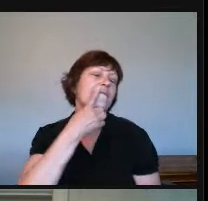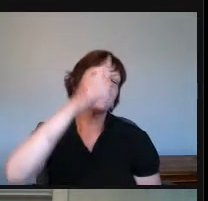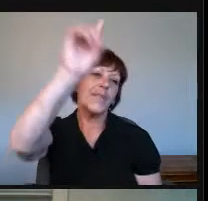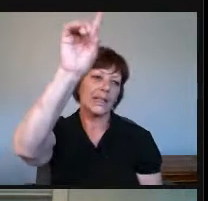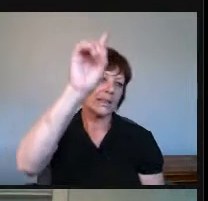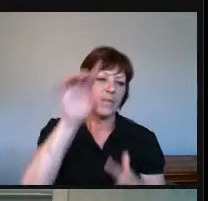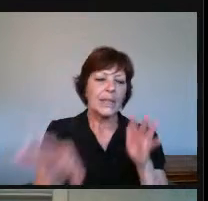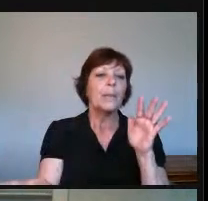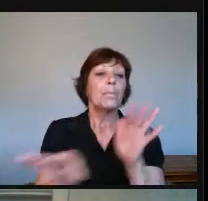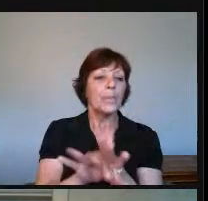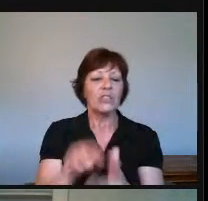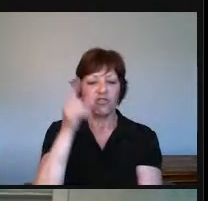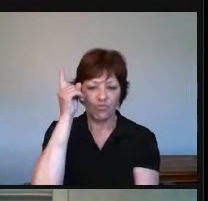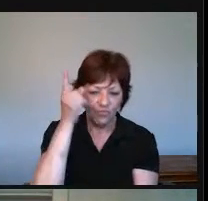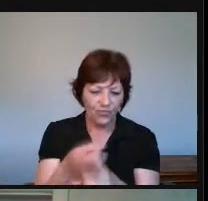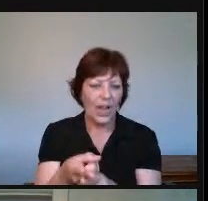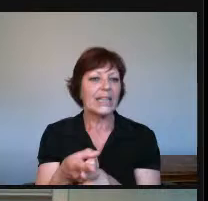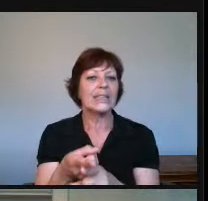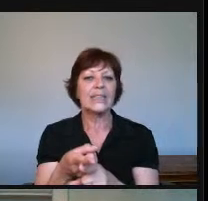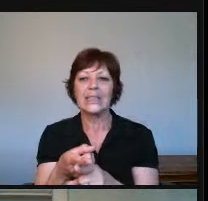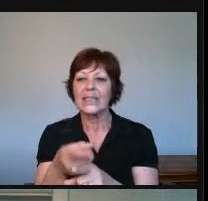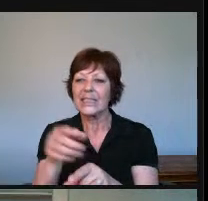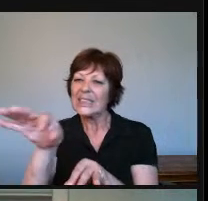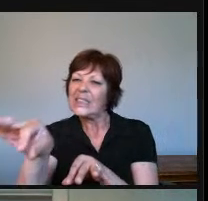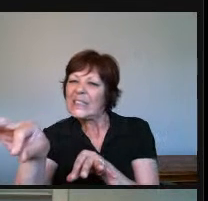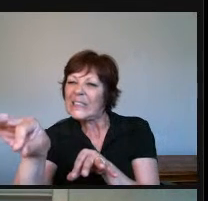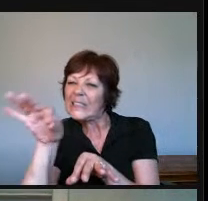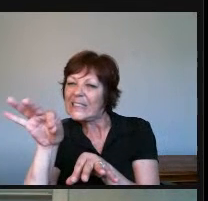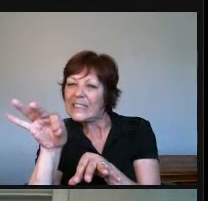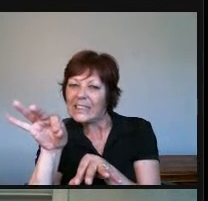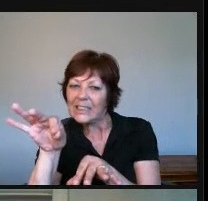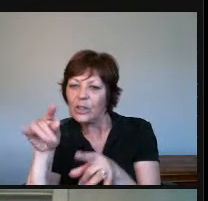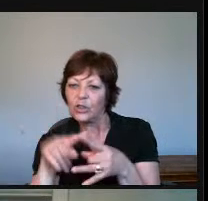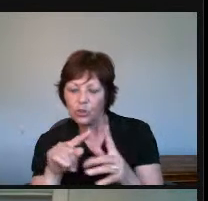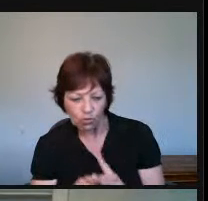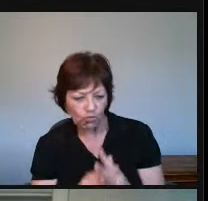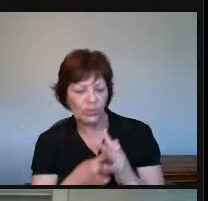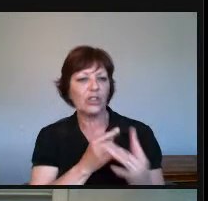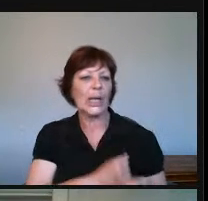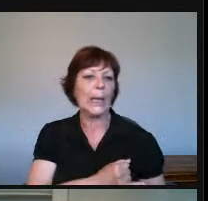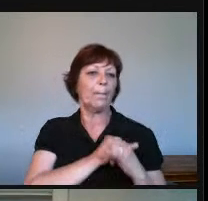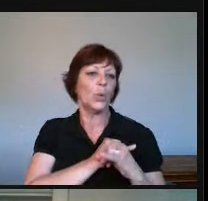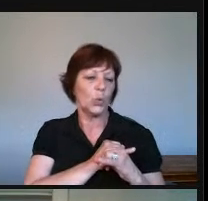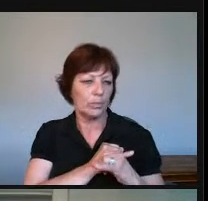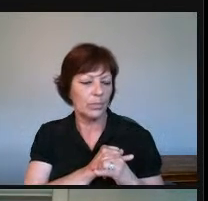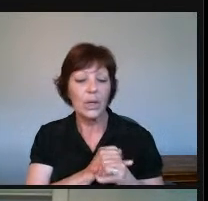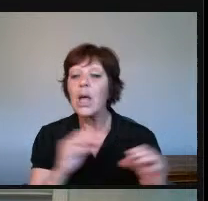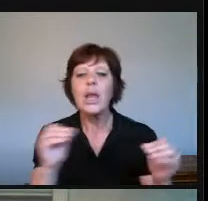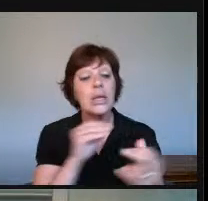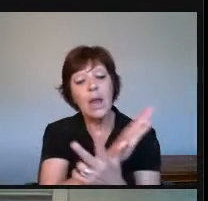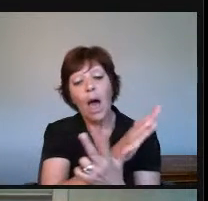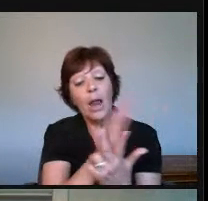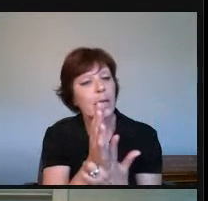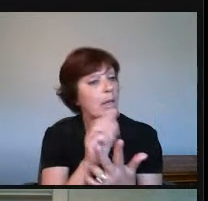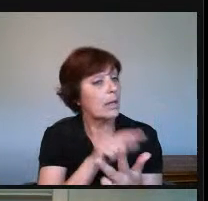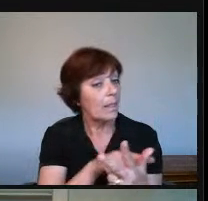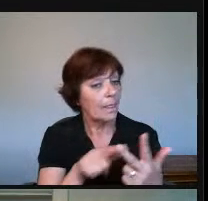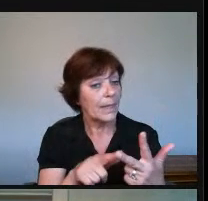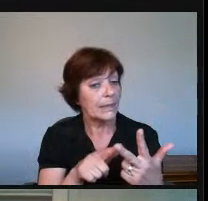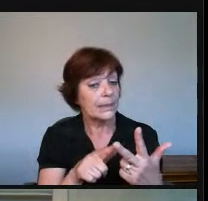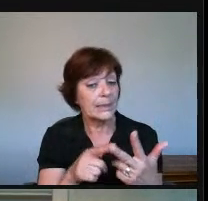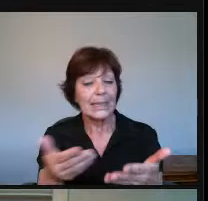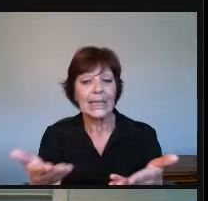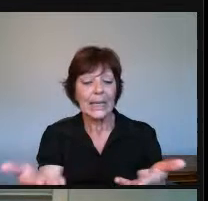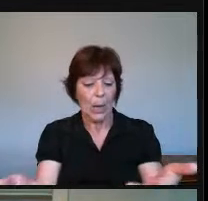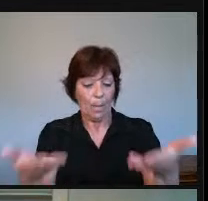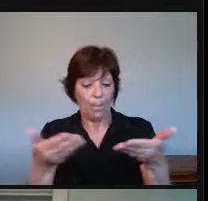picked the right particles from the virus to trigger the vaccine. None of these vaccines deliver